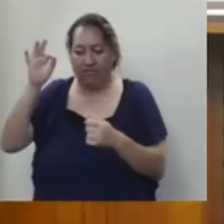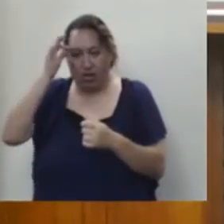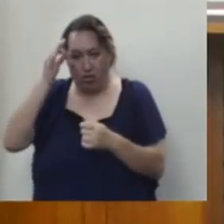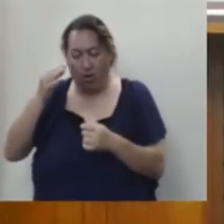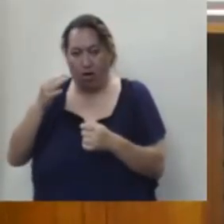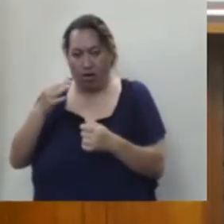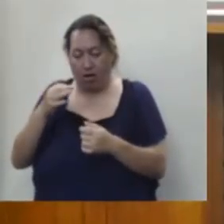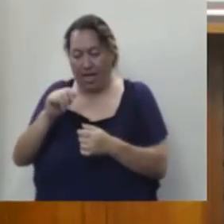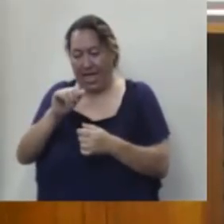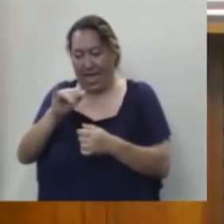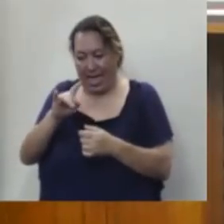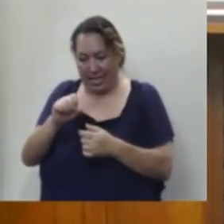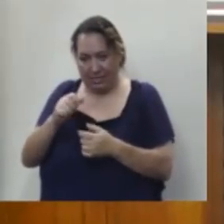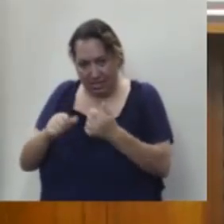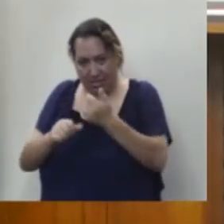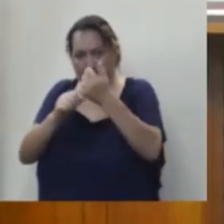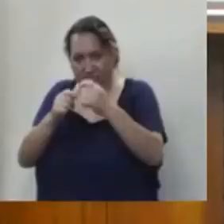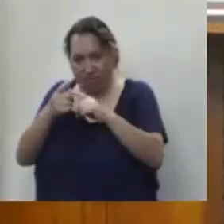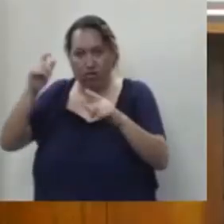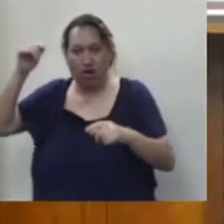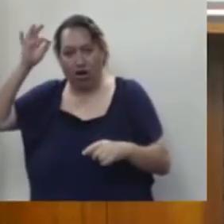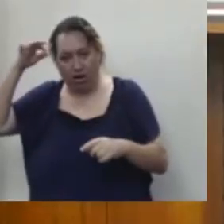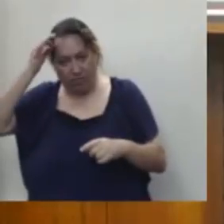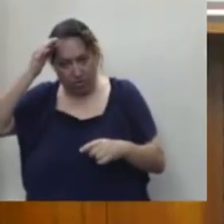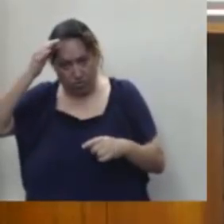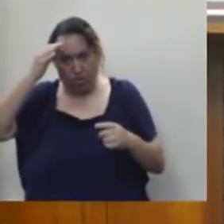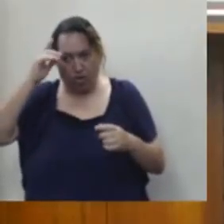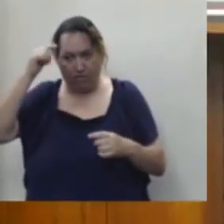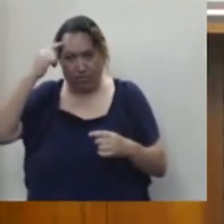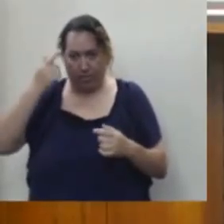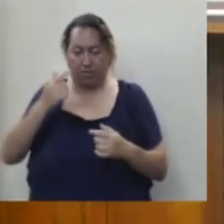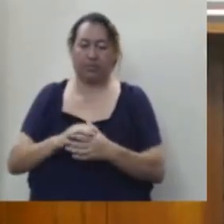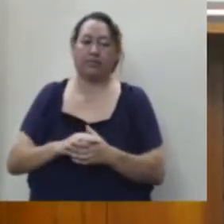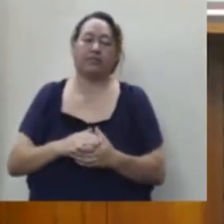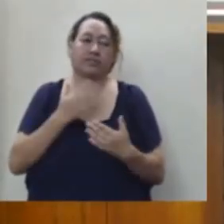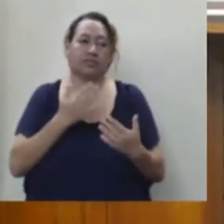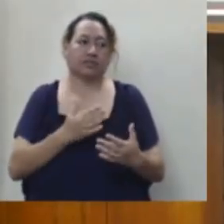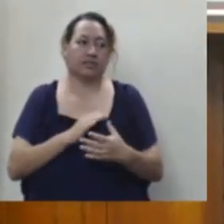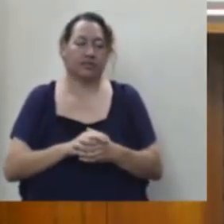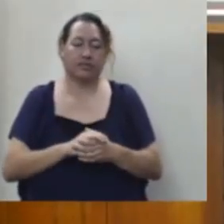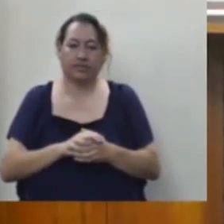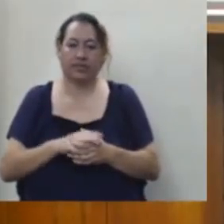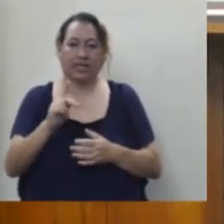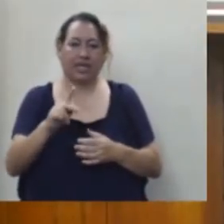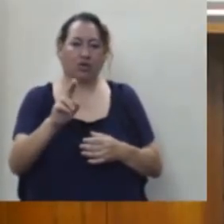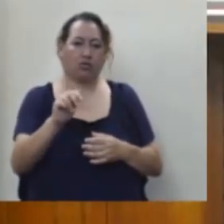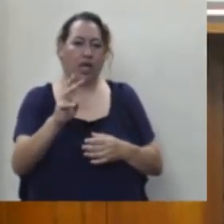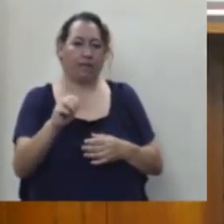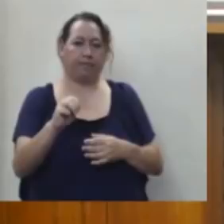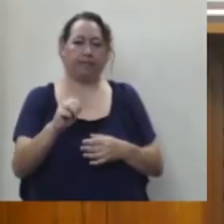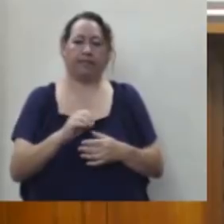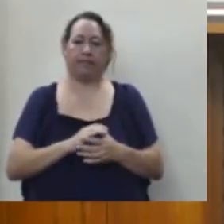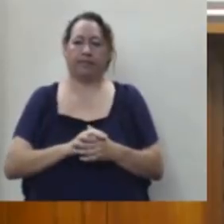federal government. Thank you, John. Next is KUAM, Nestor Lecanto. Good afternoon,